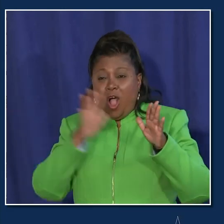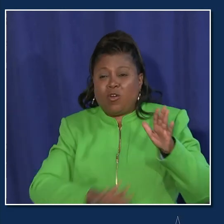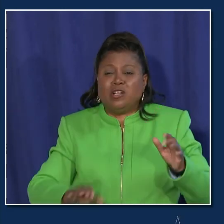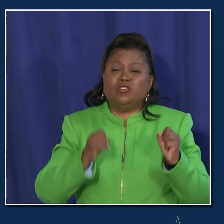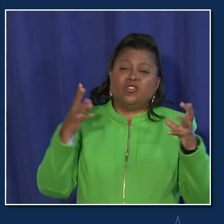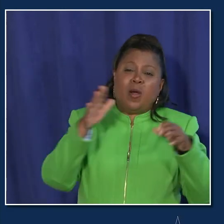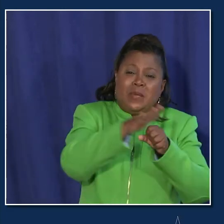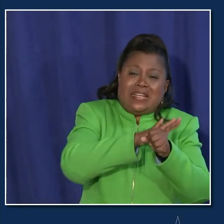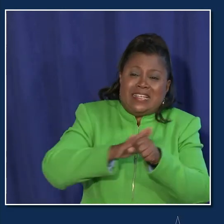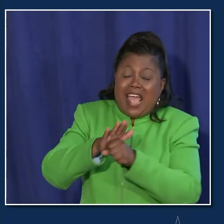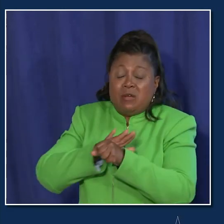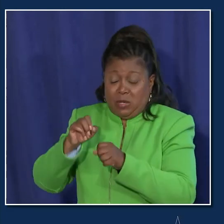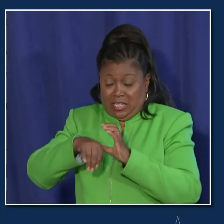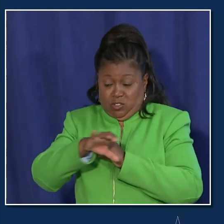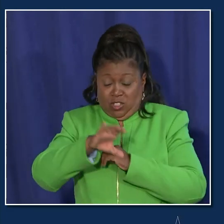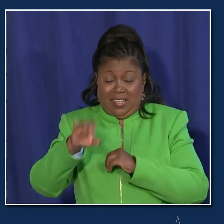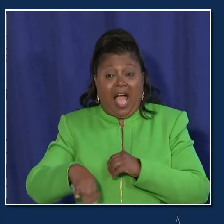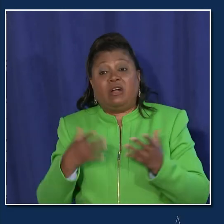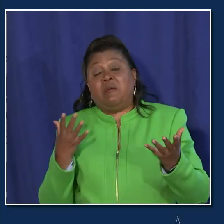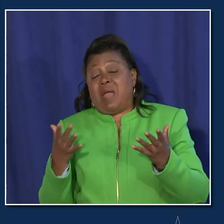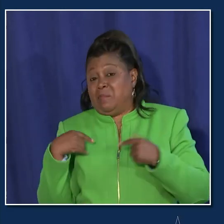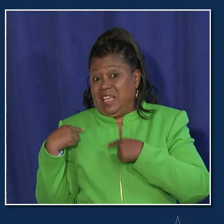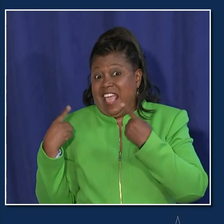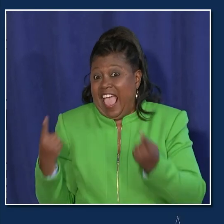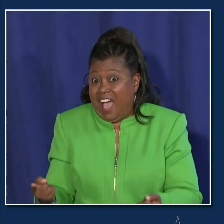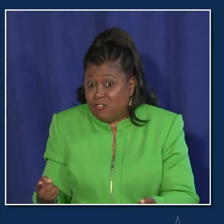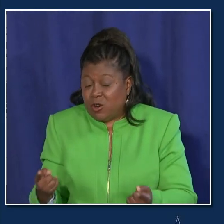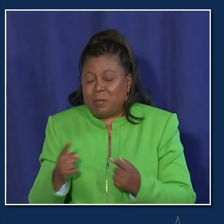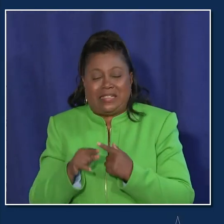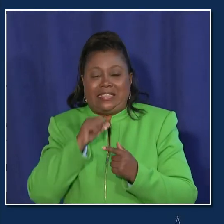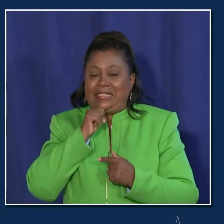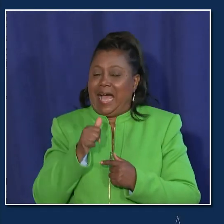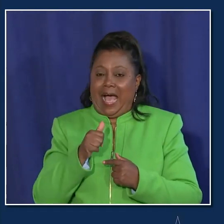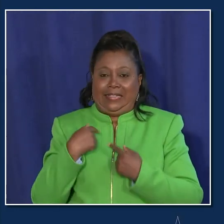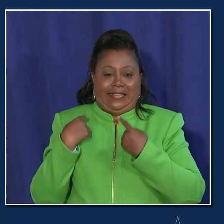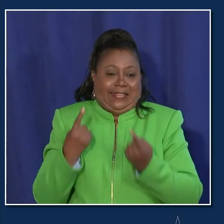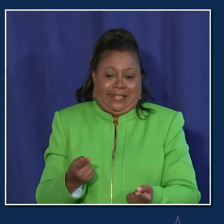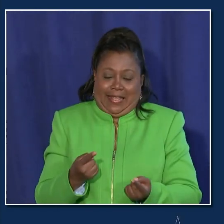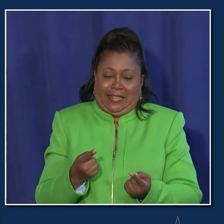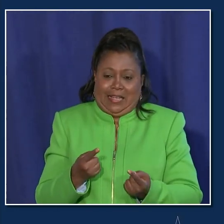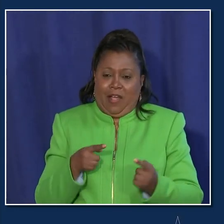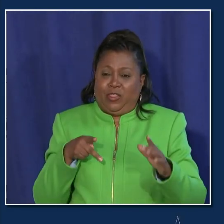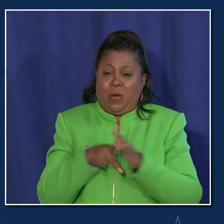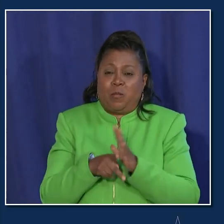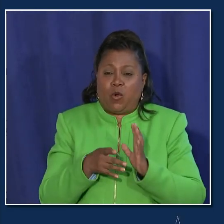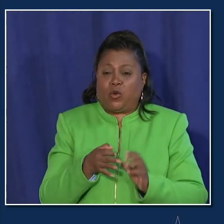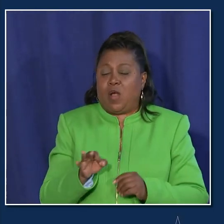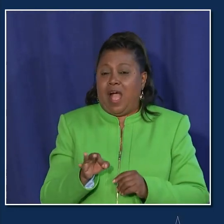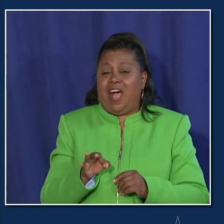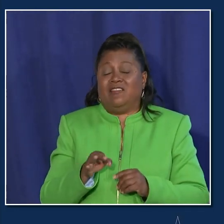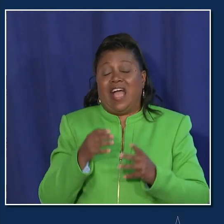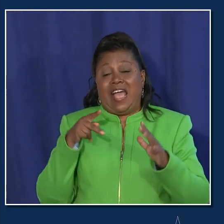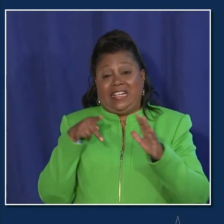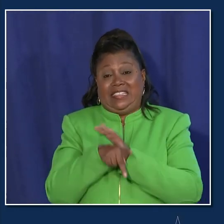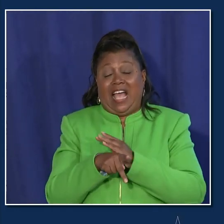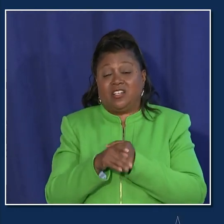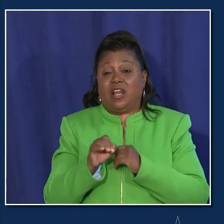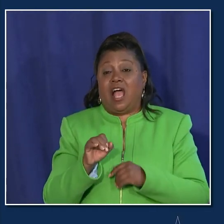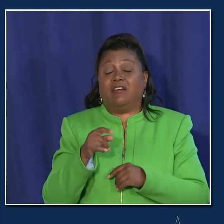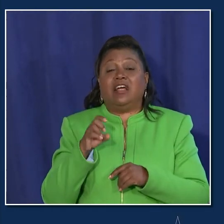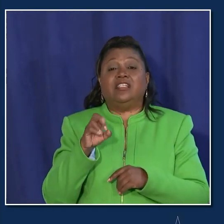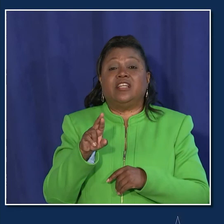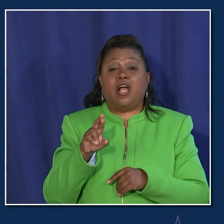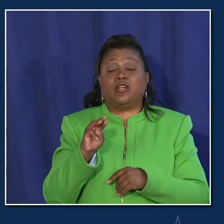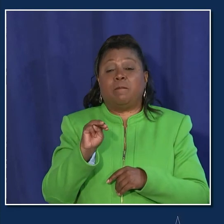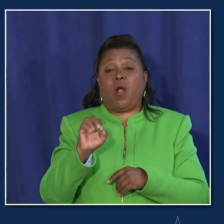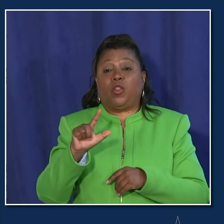many neighborhoods in Chicago, maybe ever, but certainly not since the murder of an assassination of Dr. Martin